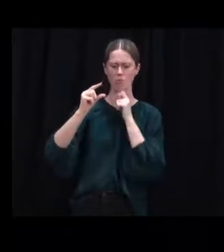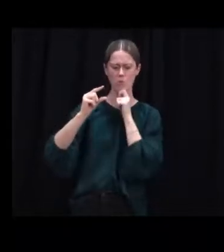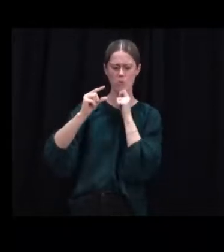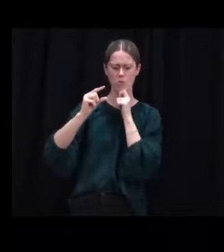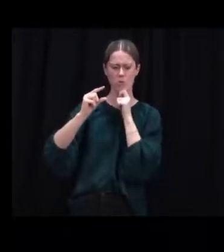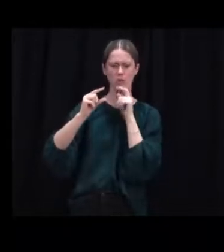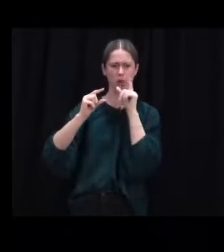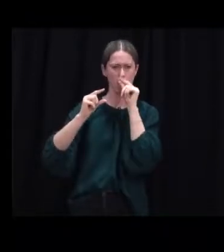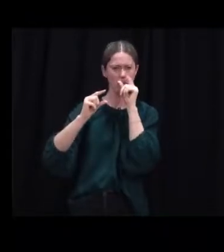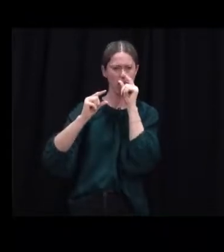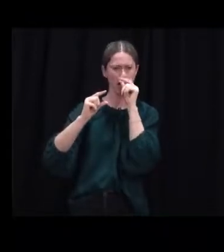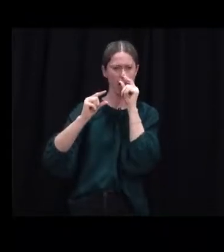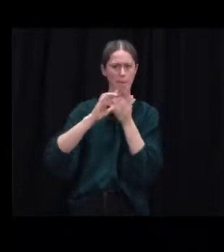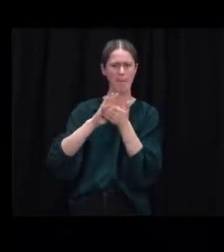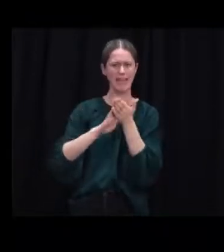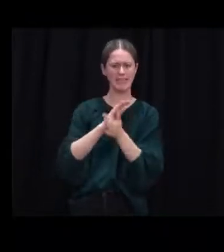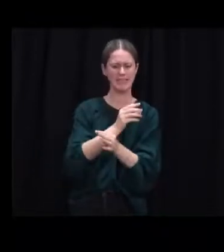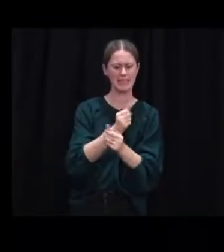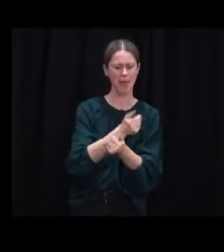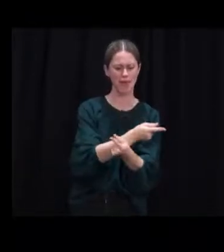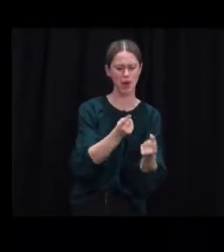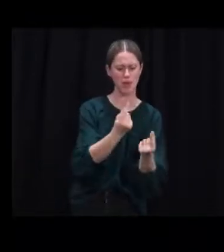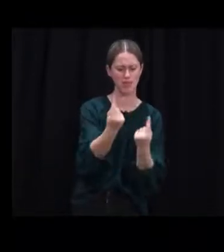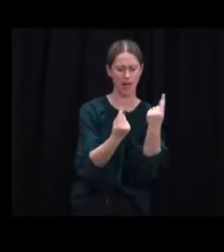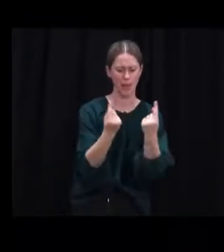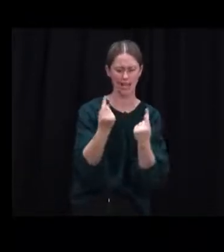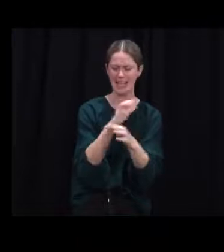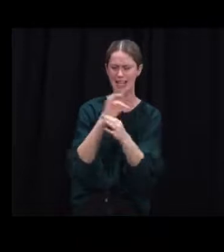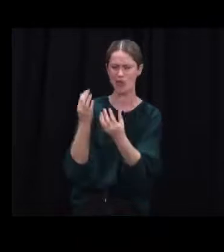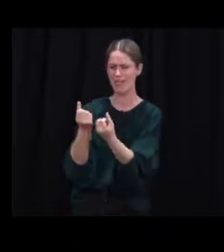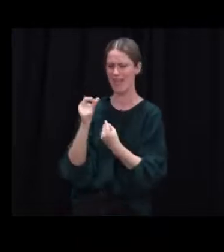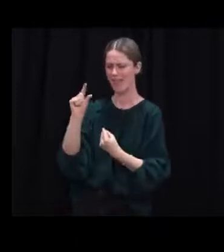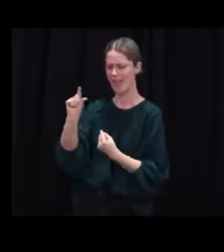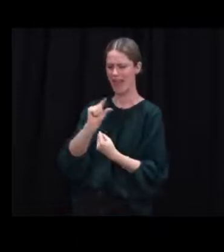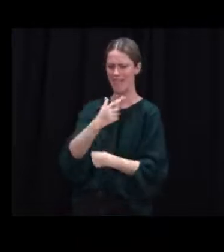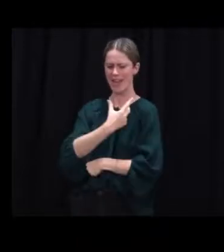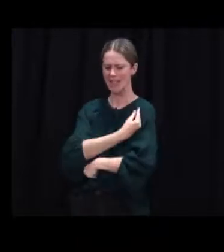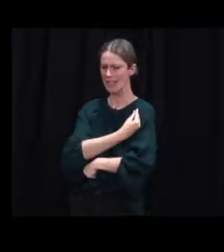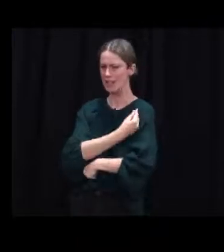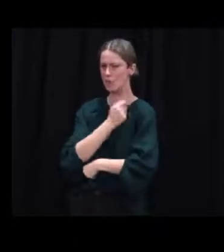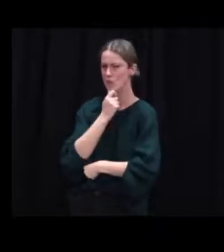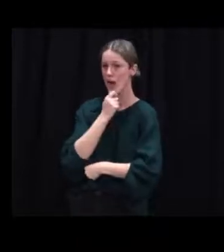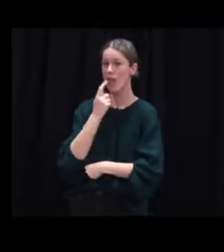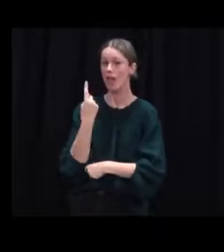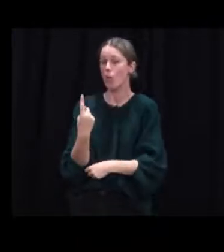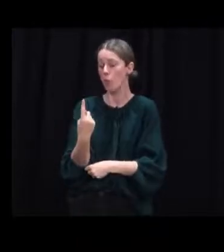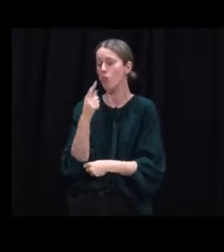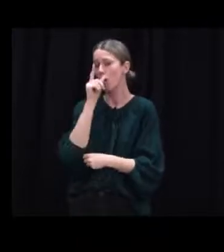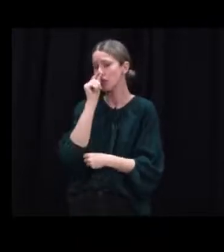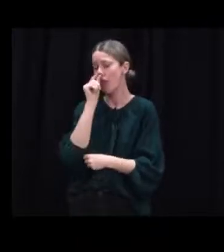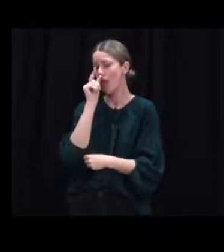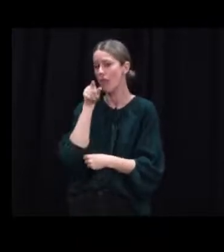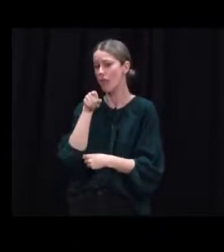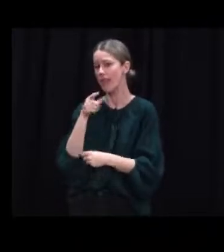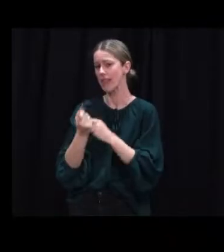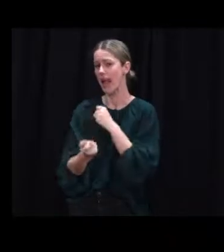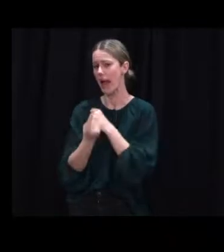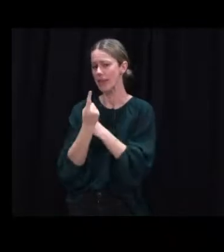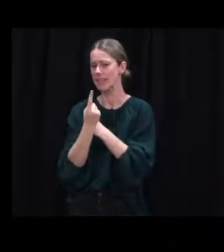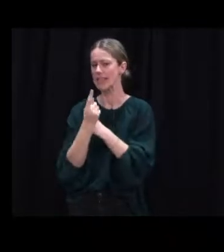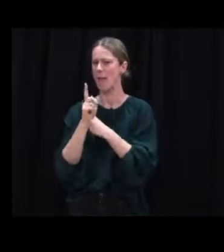was found one vial left over that could have been interpreted that some people did not receive